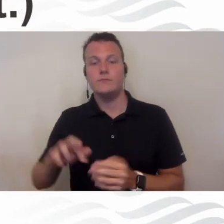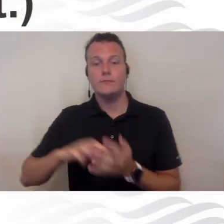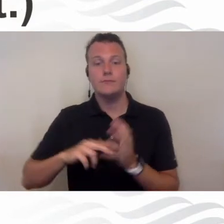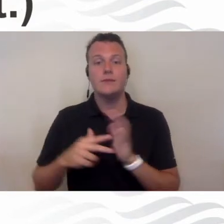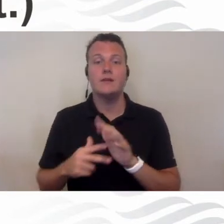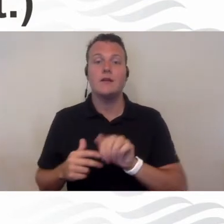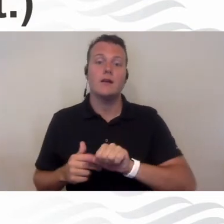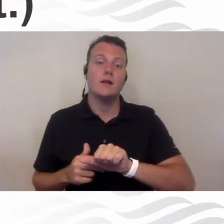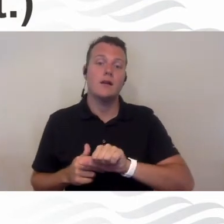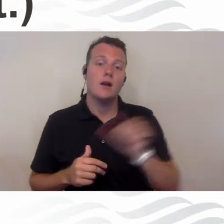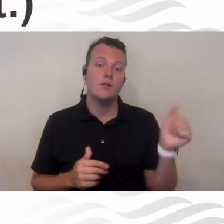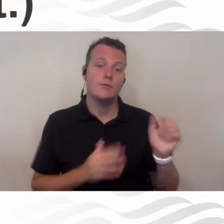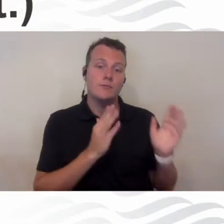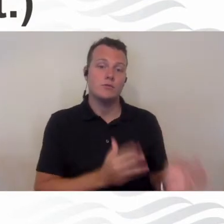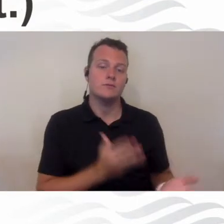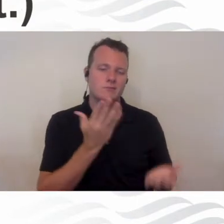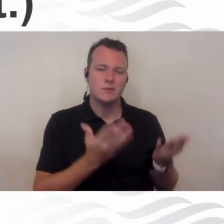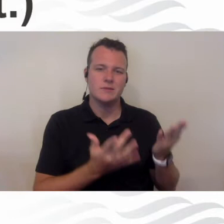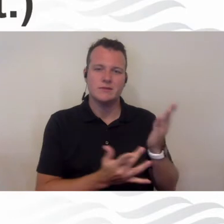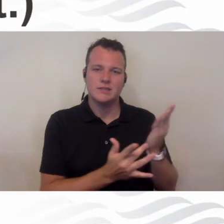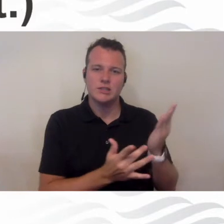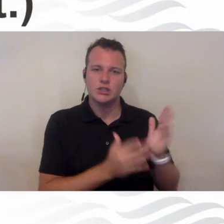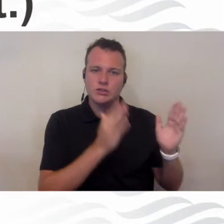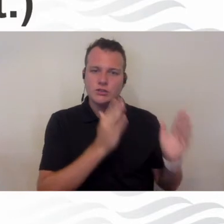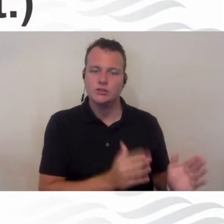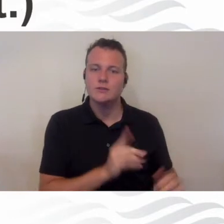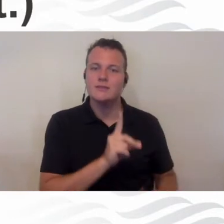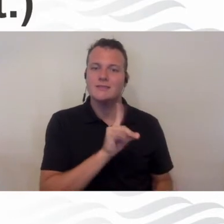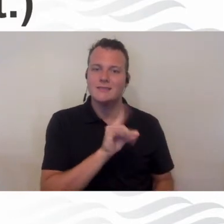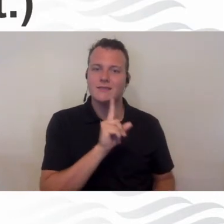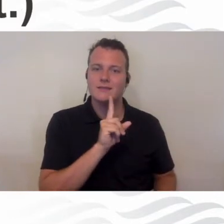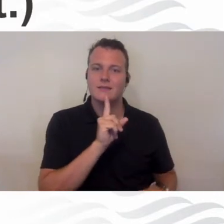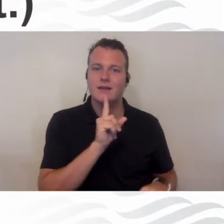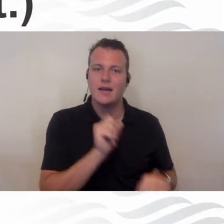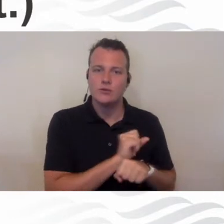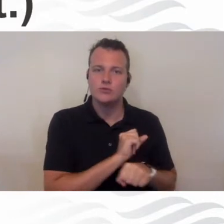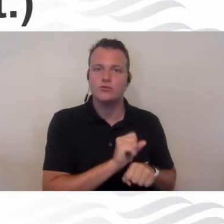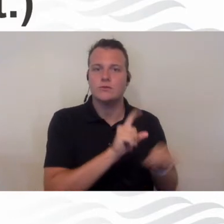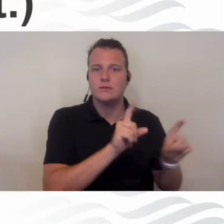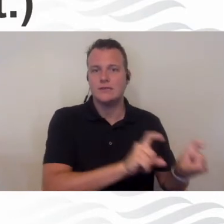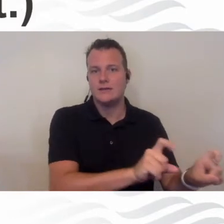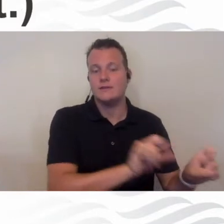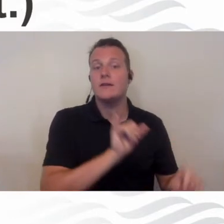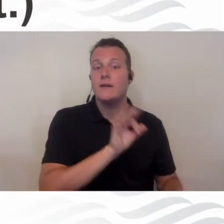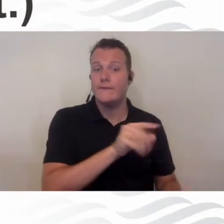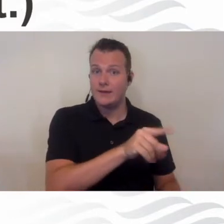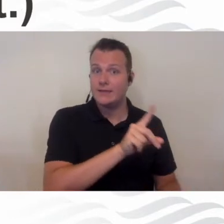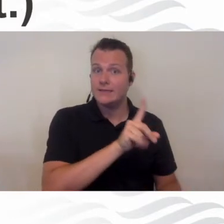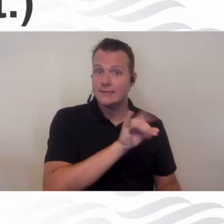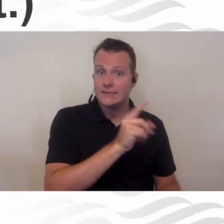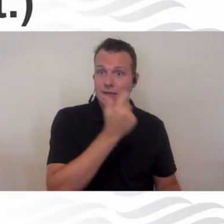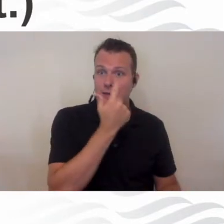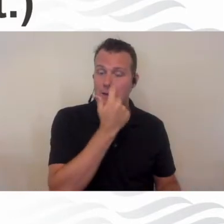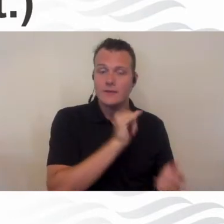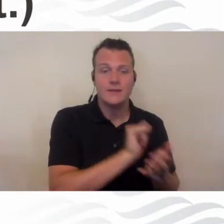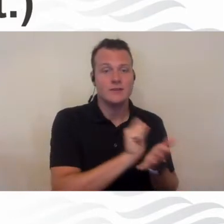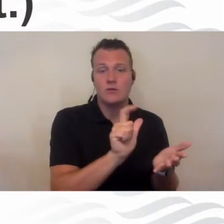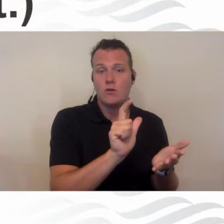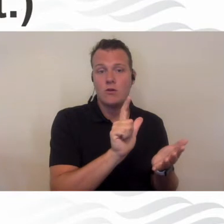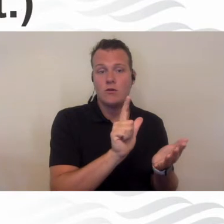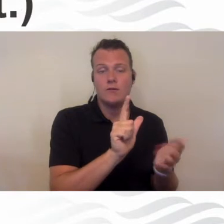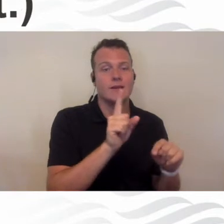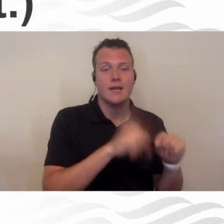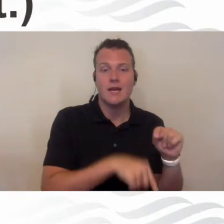probably a technician, did the actual test. And if they did the test, that's all they're allowed to do. They're not allowed to tell the